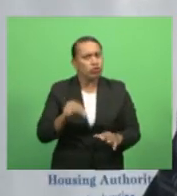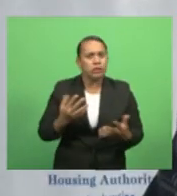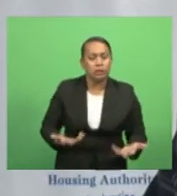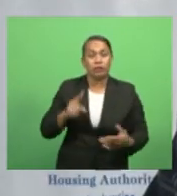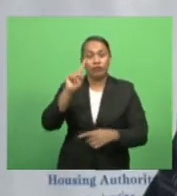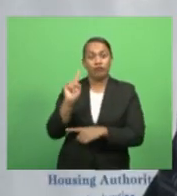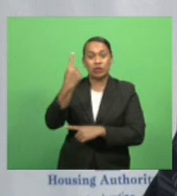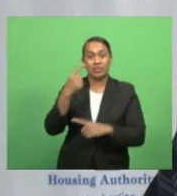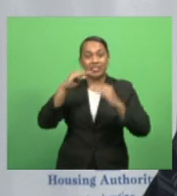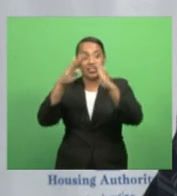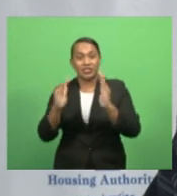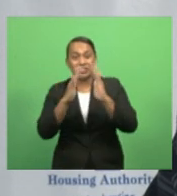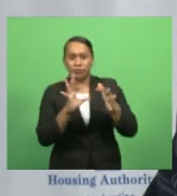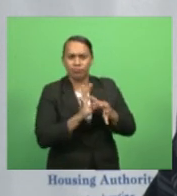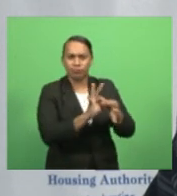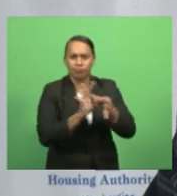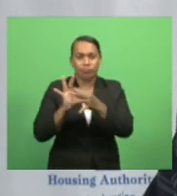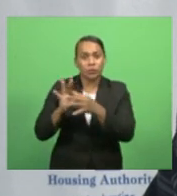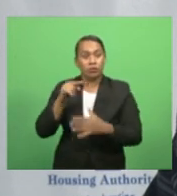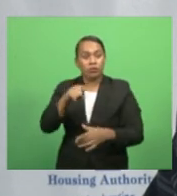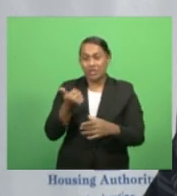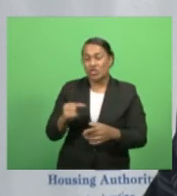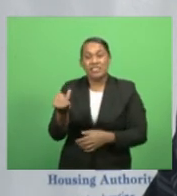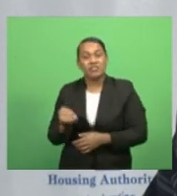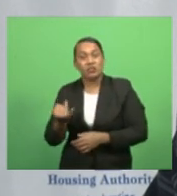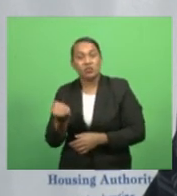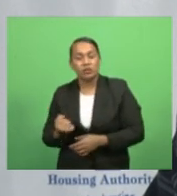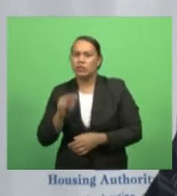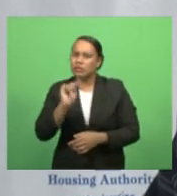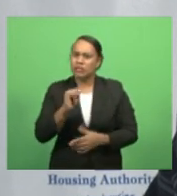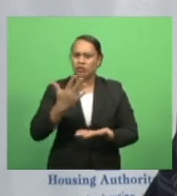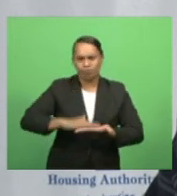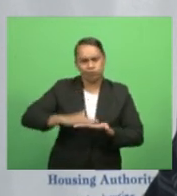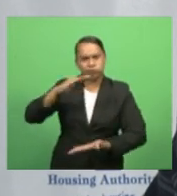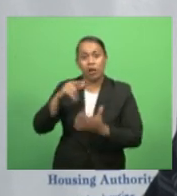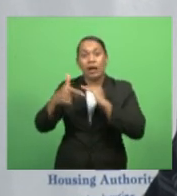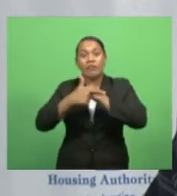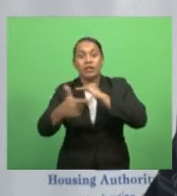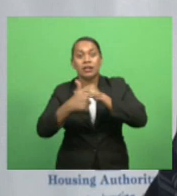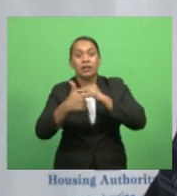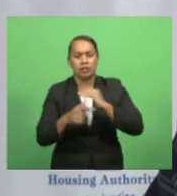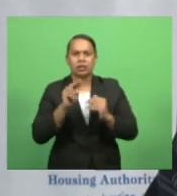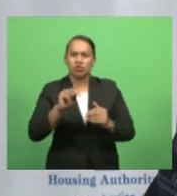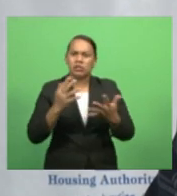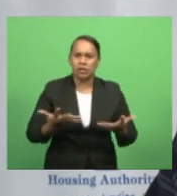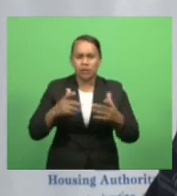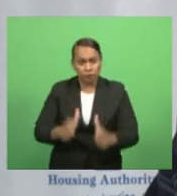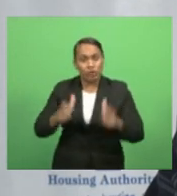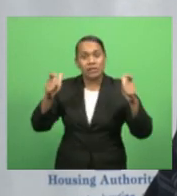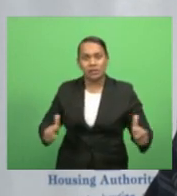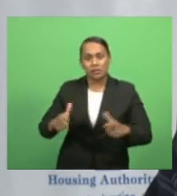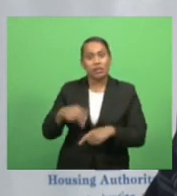income category, and you need to be a citizen of Fiji. However, for the residential lots, the criteria